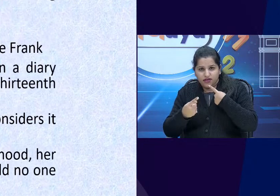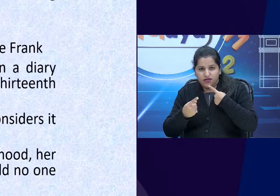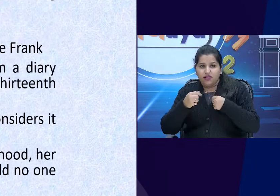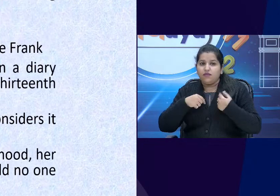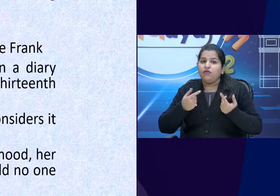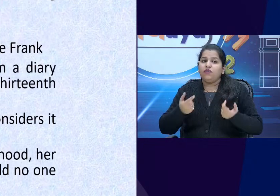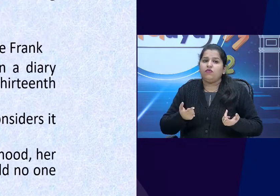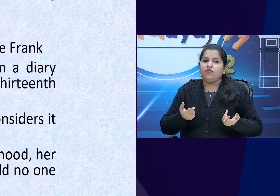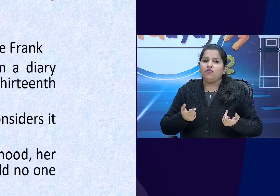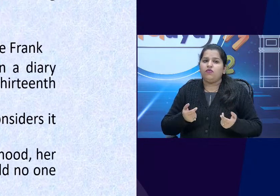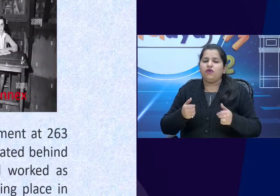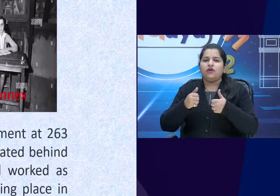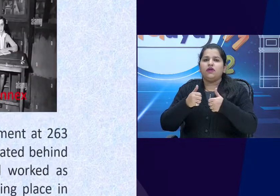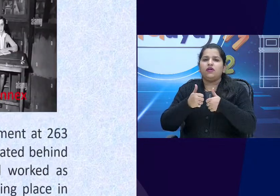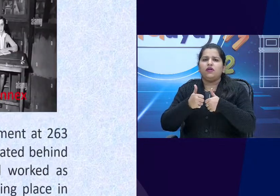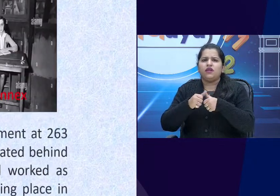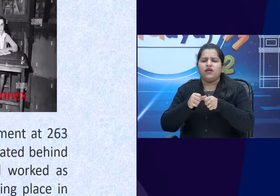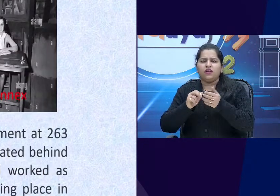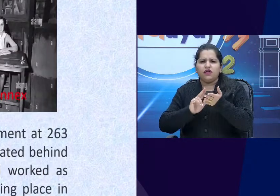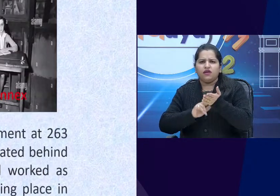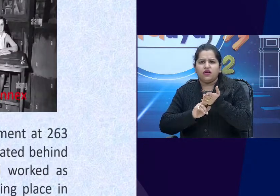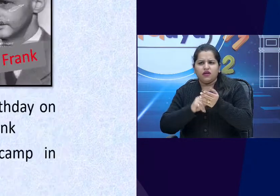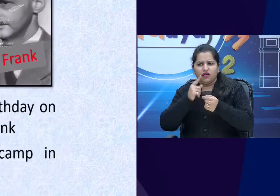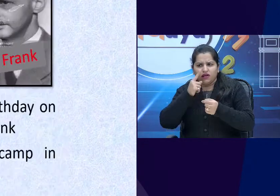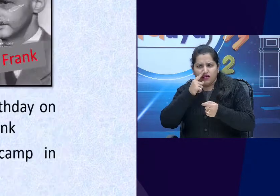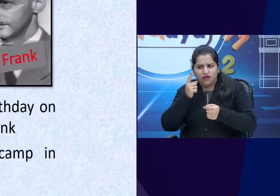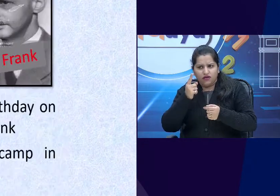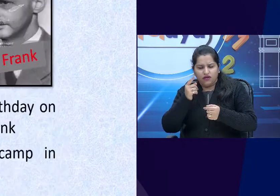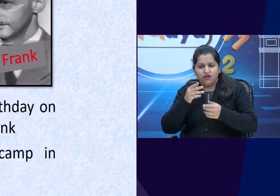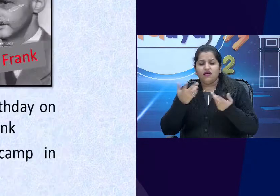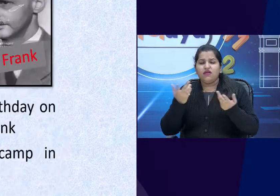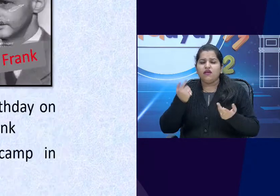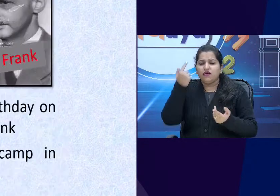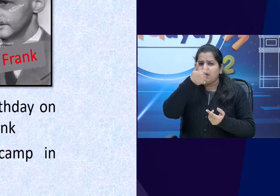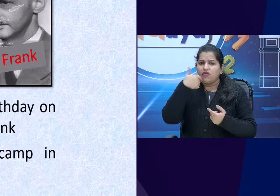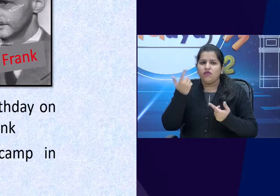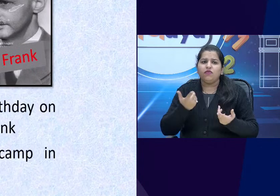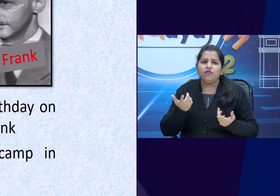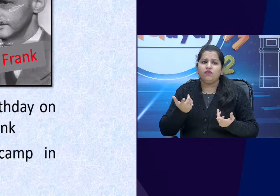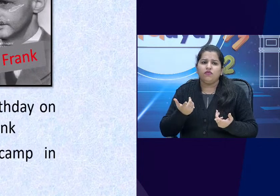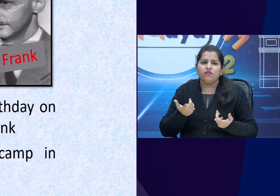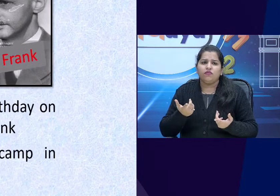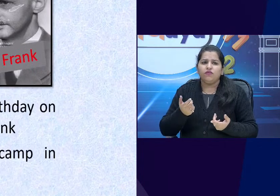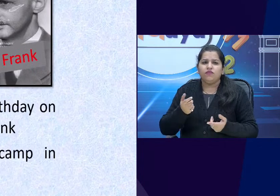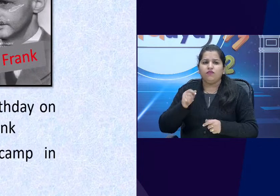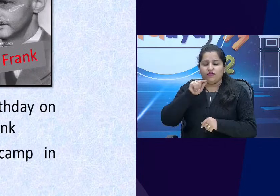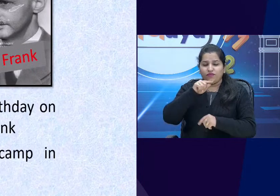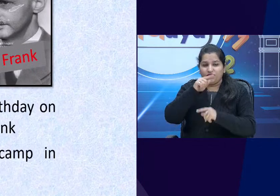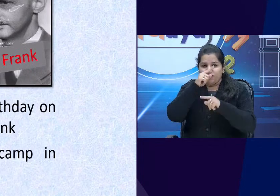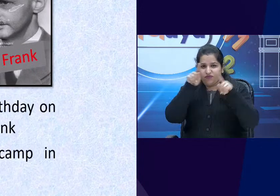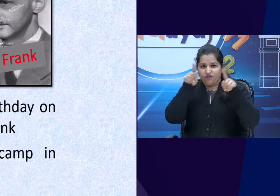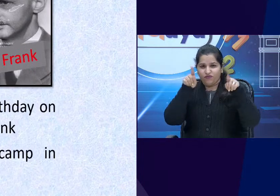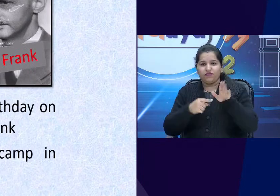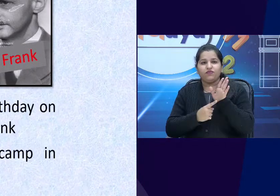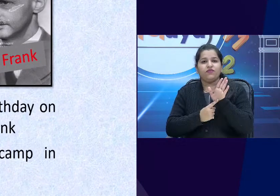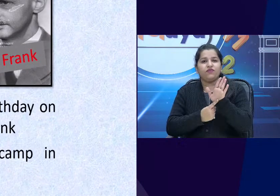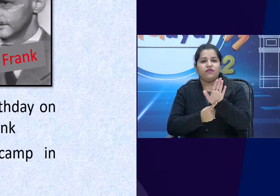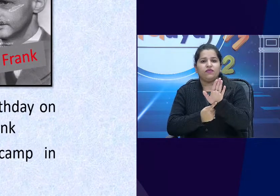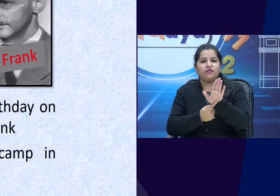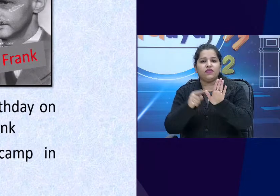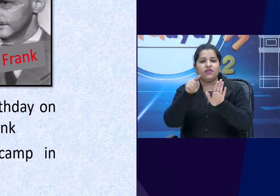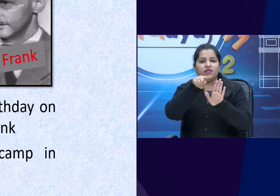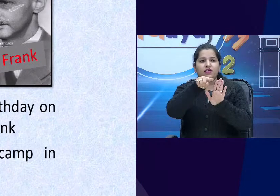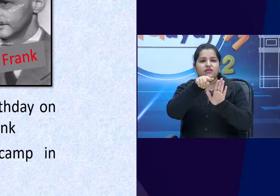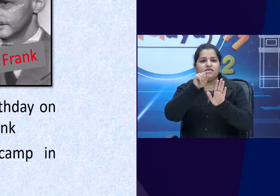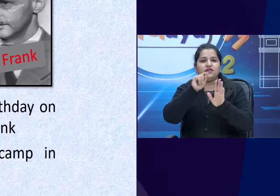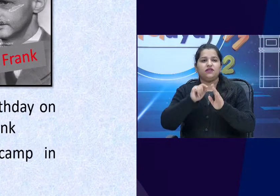a little bit. Yeah, she describes in a diary. This is Anne Frank's diary. This red one is Anne Frank's